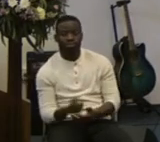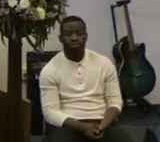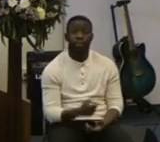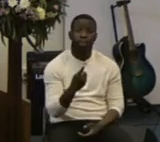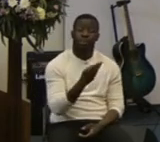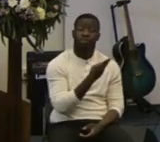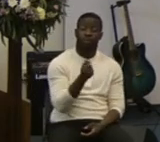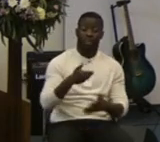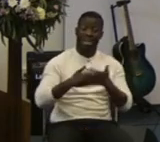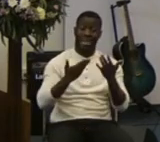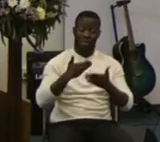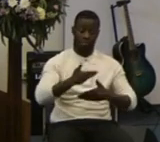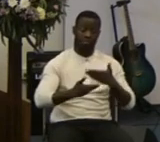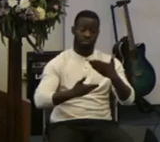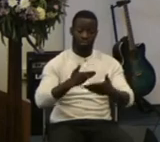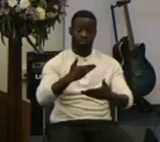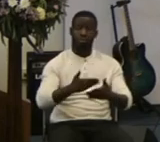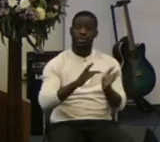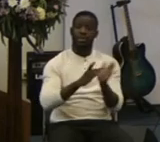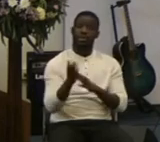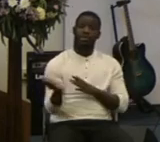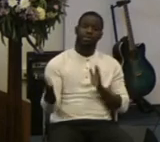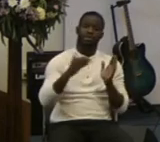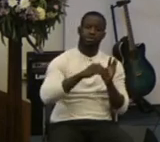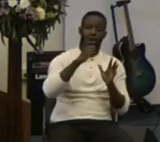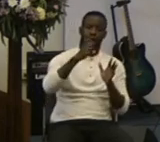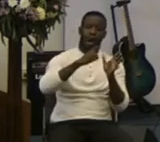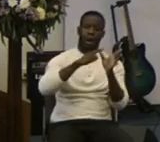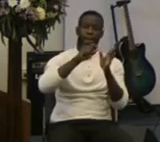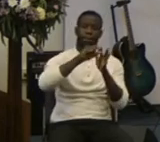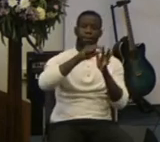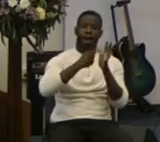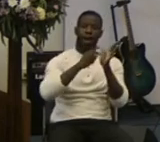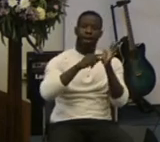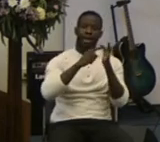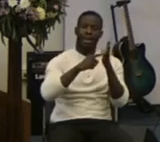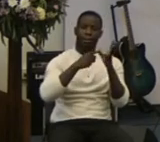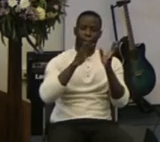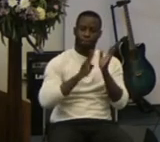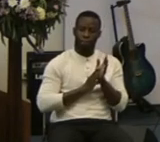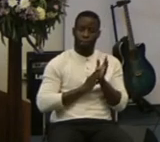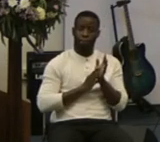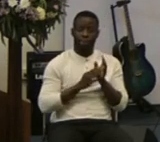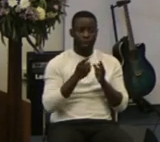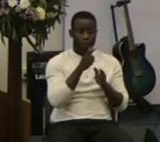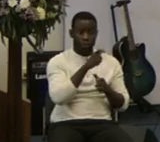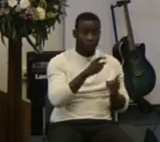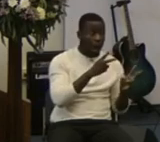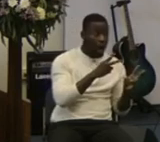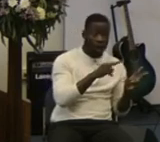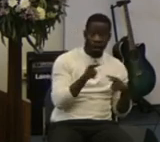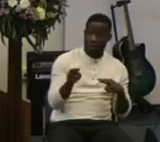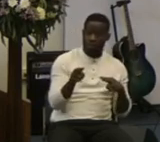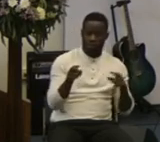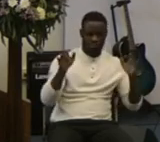A few days later, when Jesus again entered Capernaum, the people heard that he had come home. They gathered in